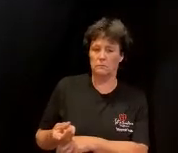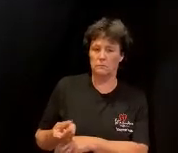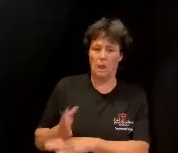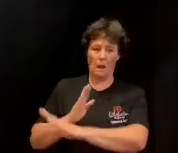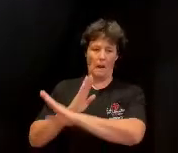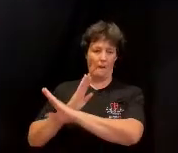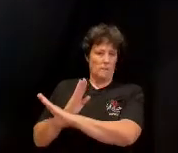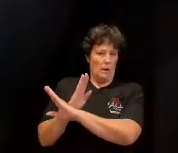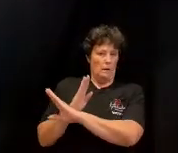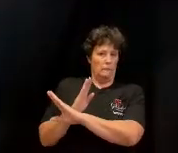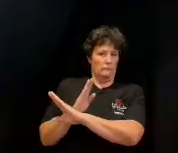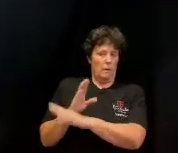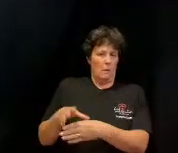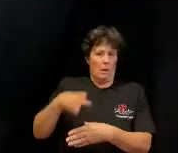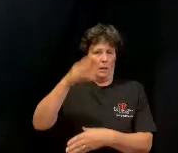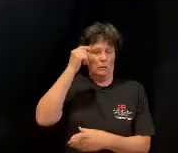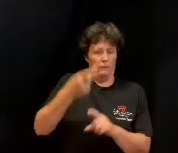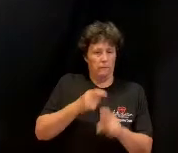Period.